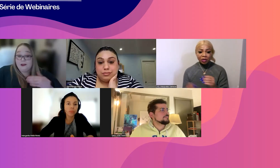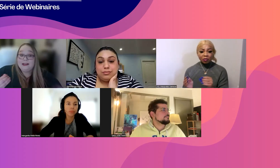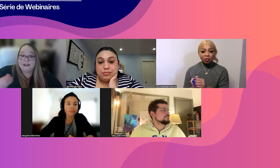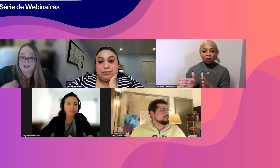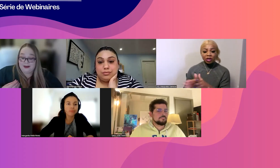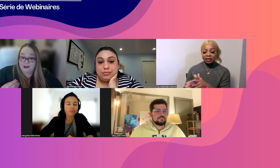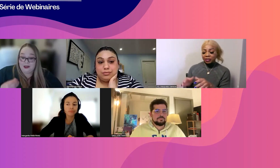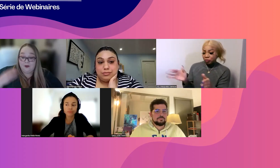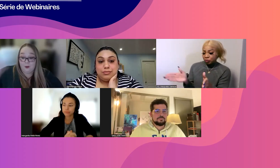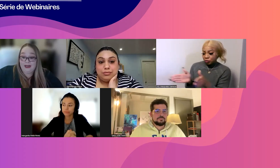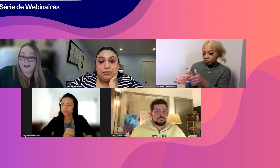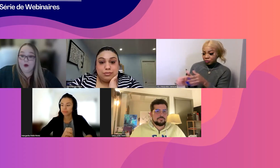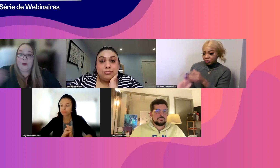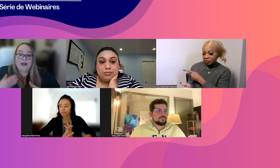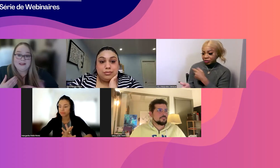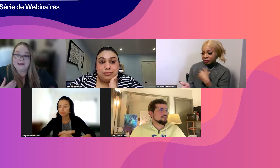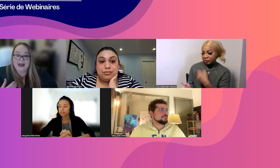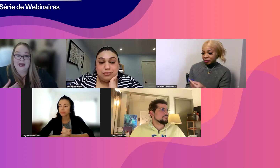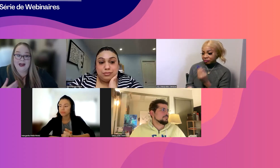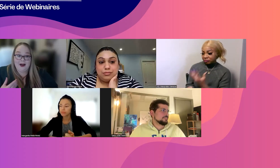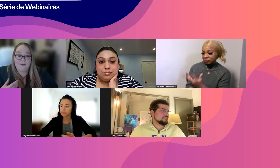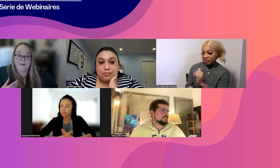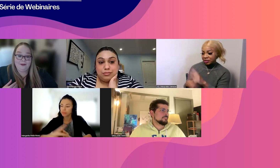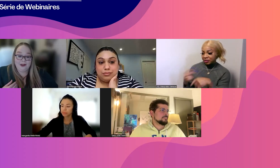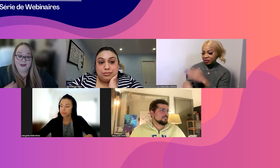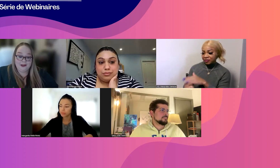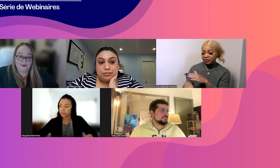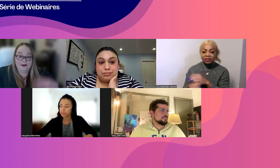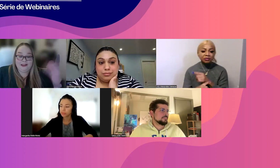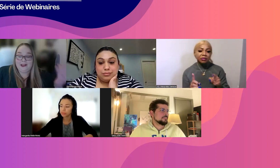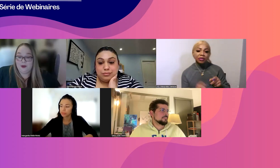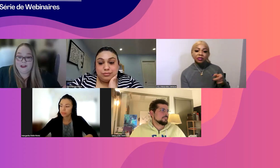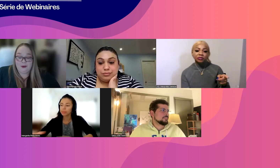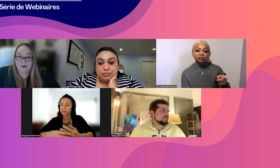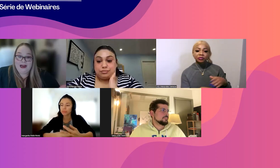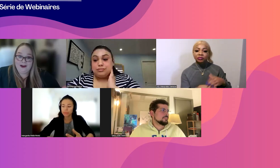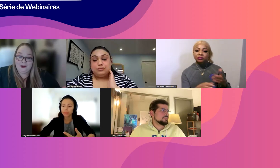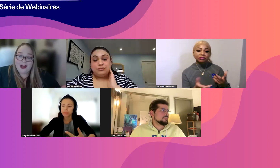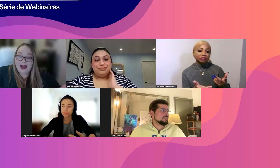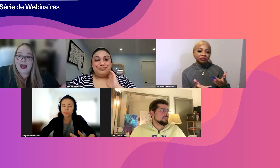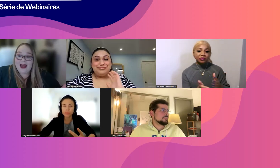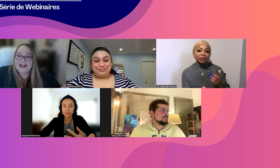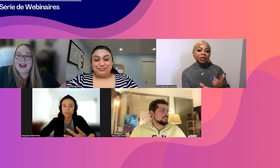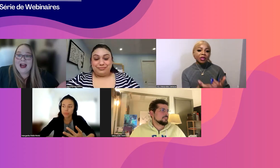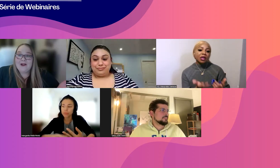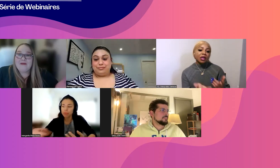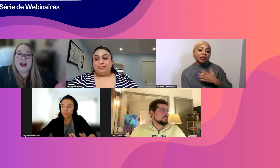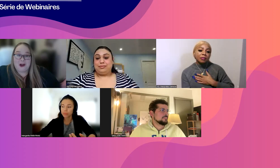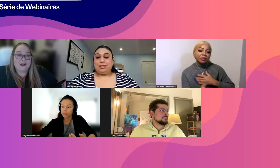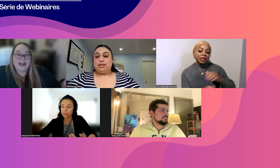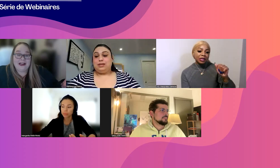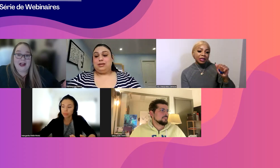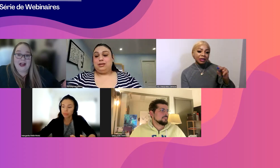do think there's an interaction of your weight with, say, the frequency with which I roll my ankle. And